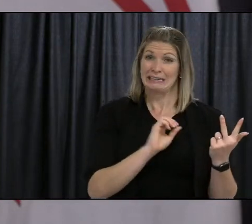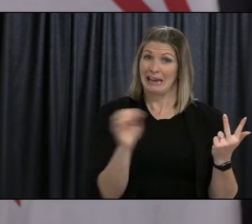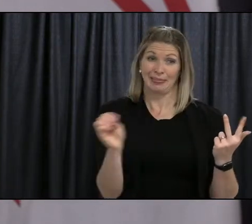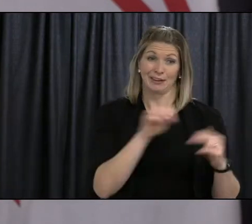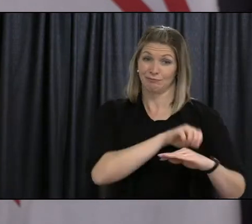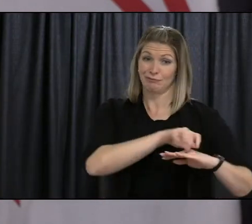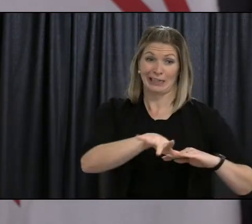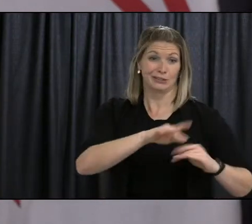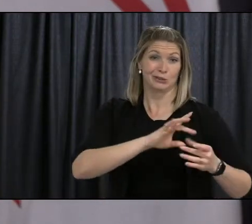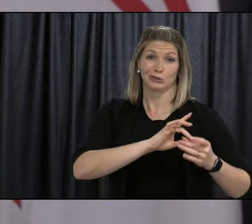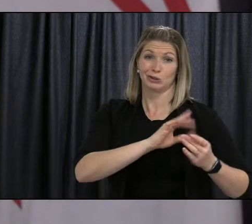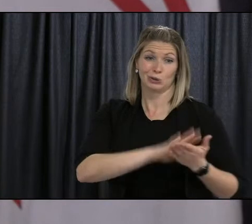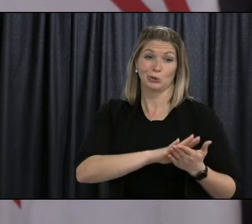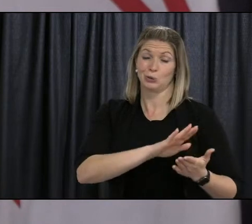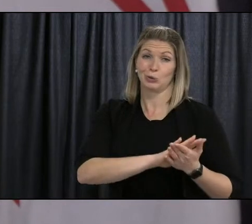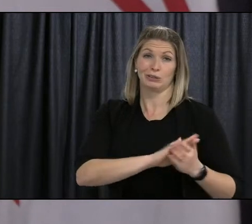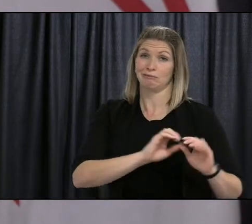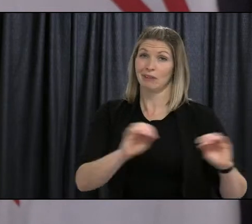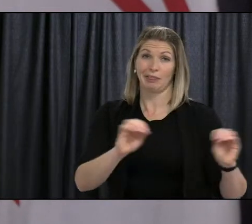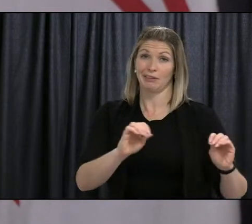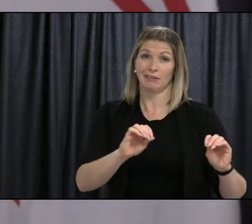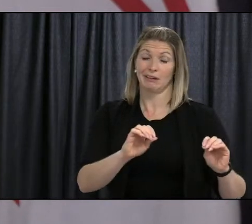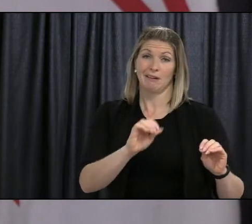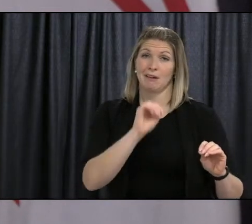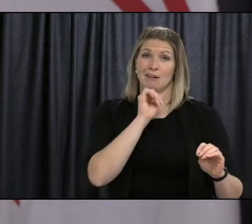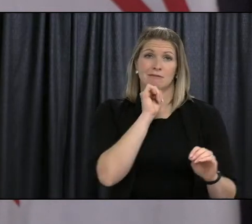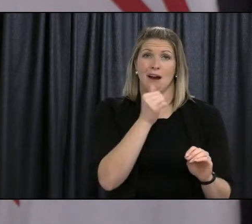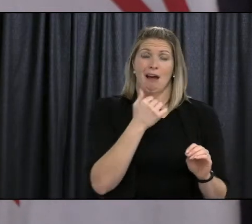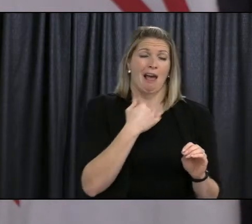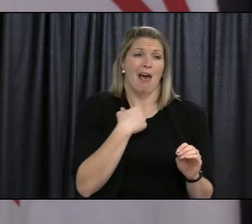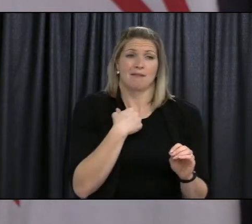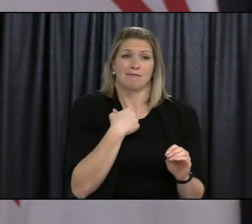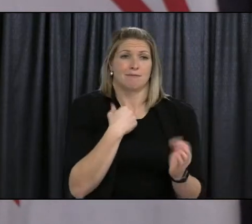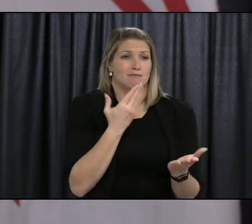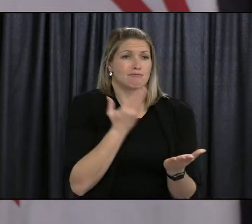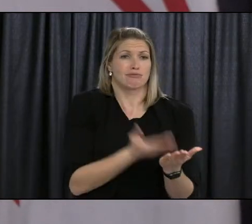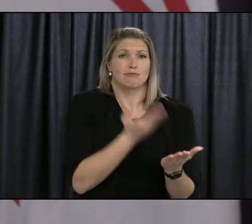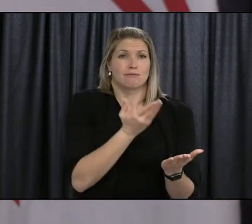this point, we don't have any evidence to suggest that we need to close schools.